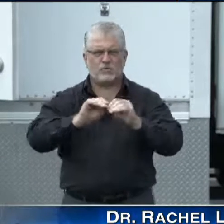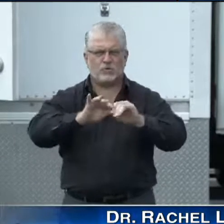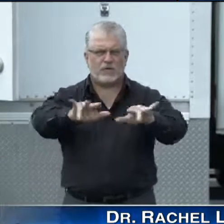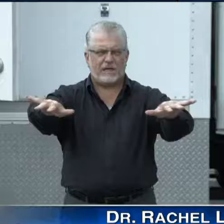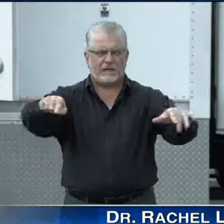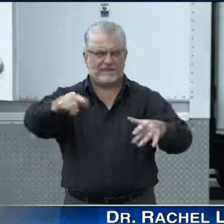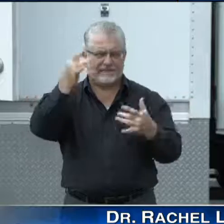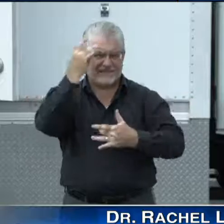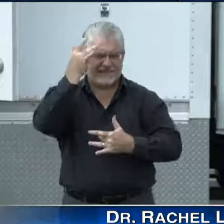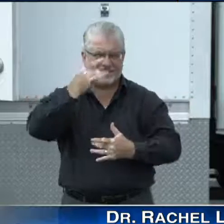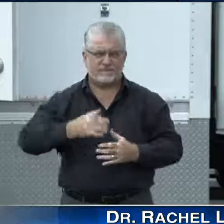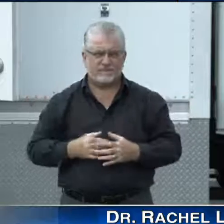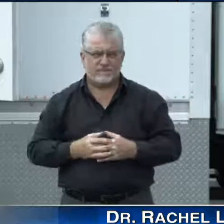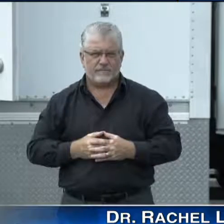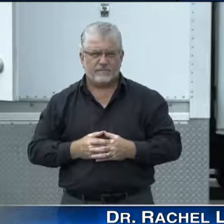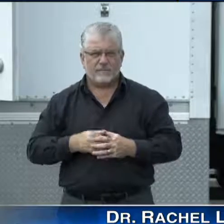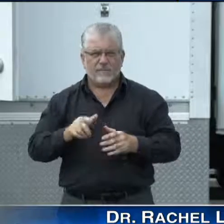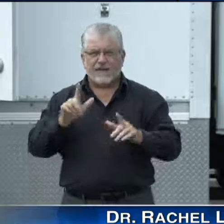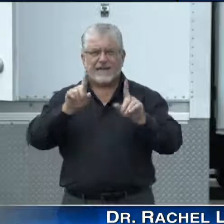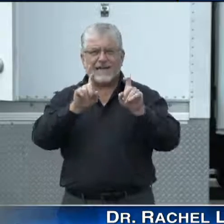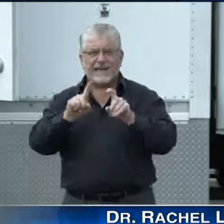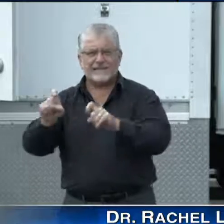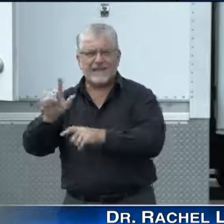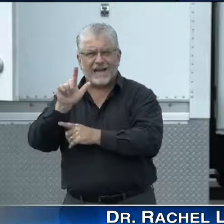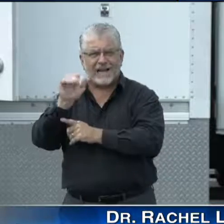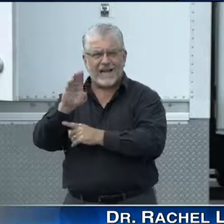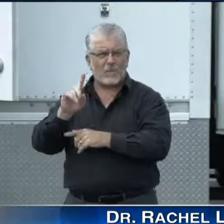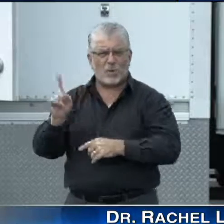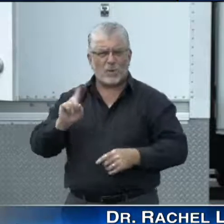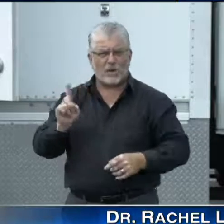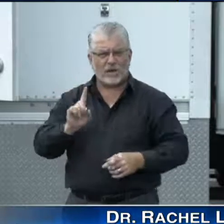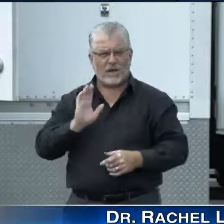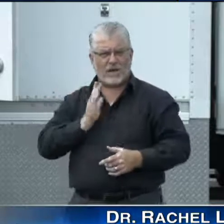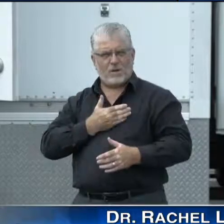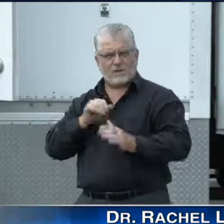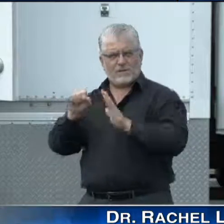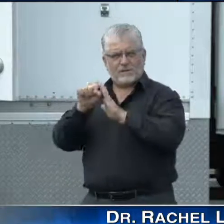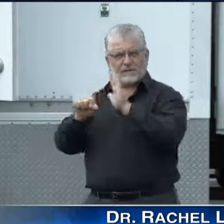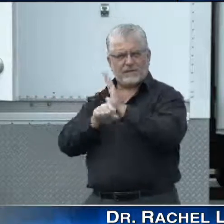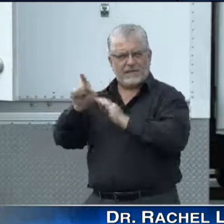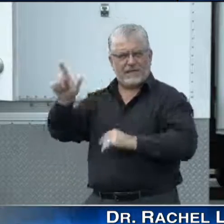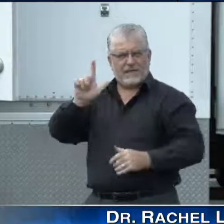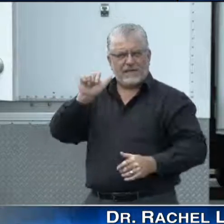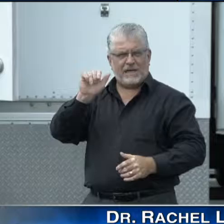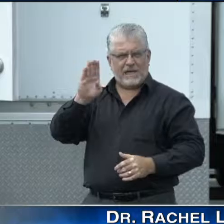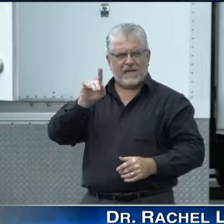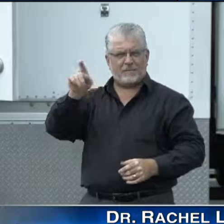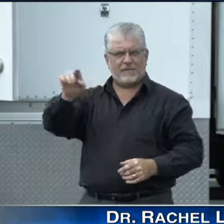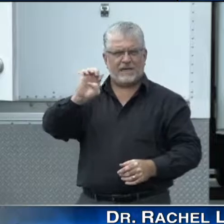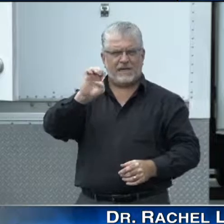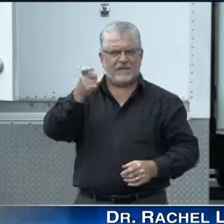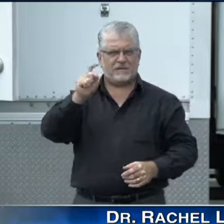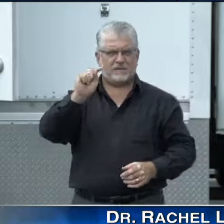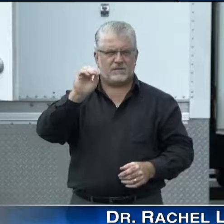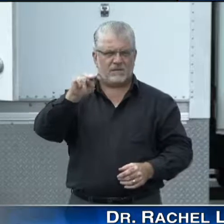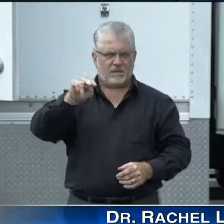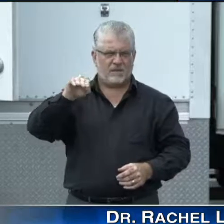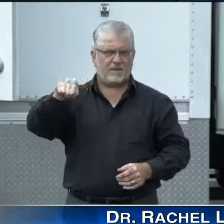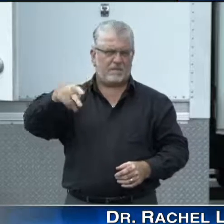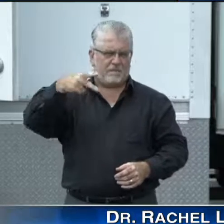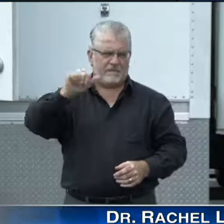The lab test will be processed actually in our state lab in Exton, Pennsylvania, for a